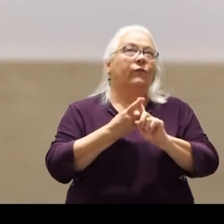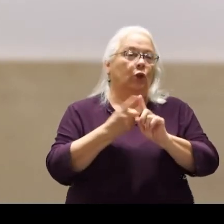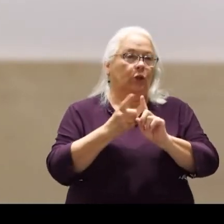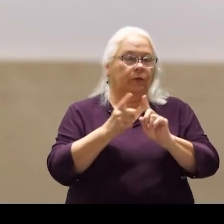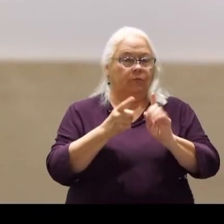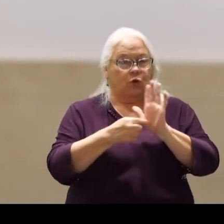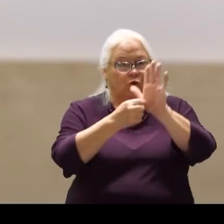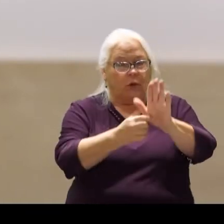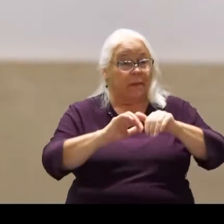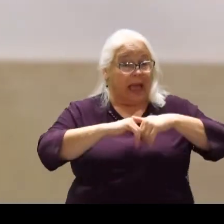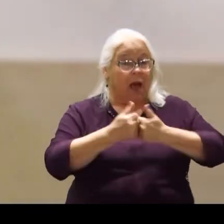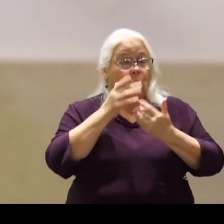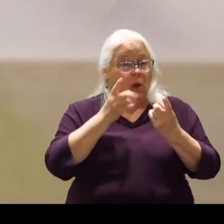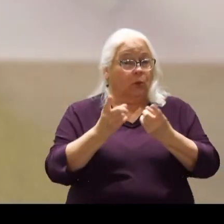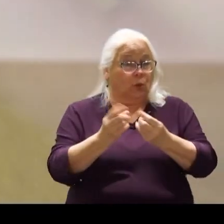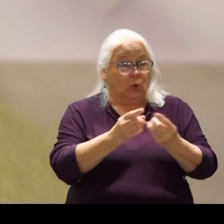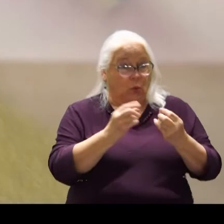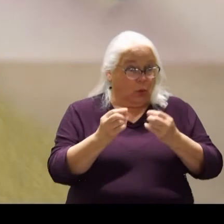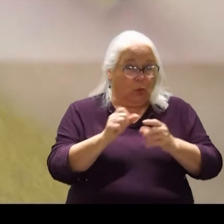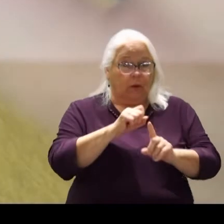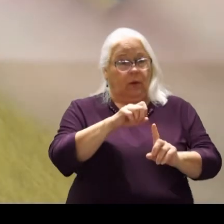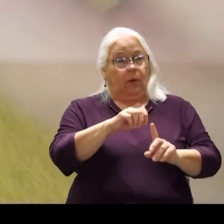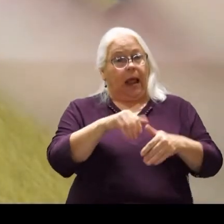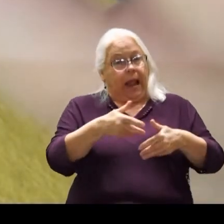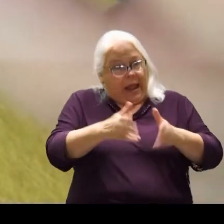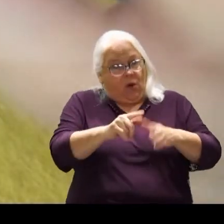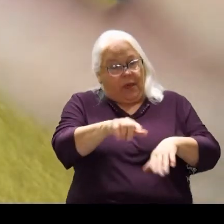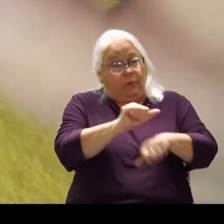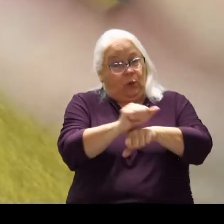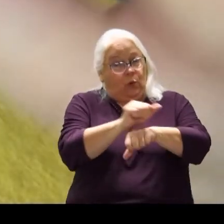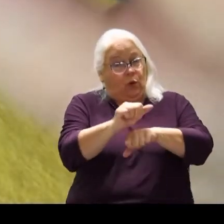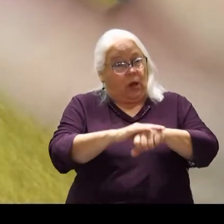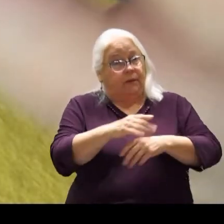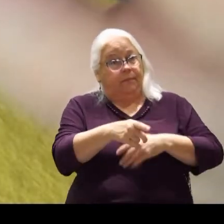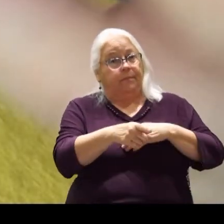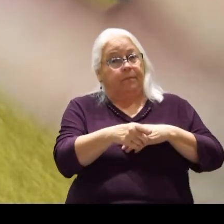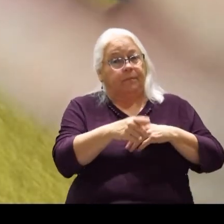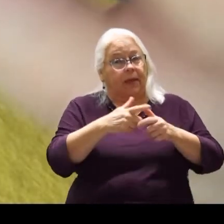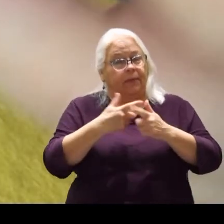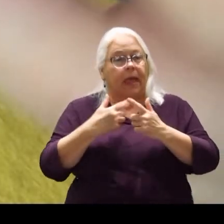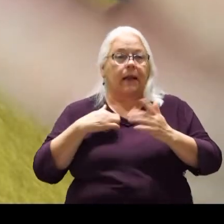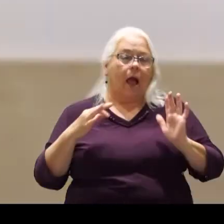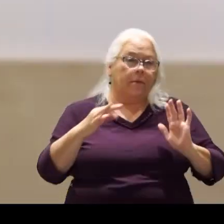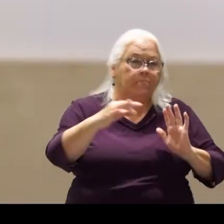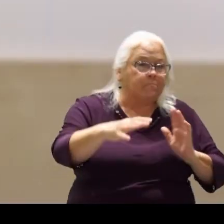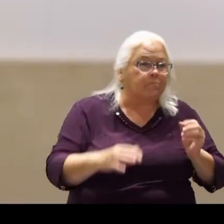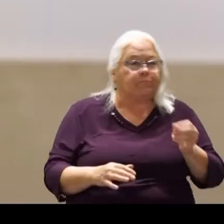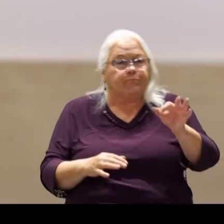And then first of all, of course, show them how to go about it and set them up and let them work. And